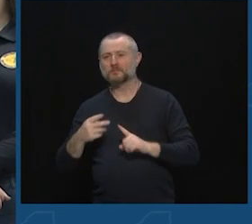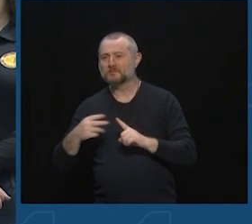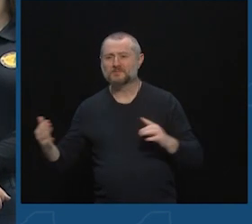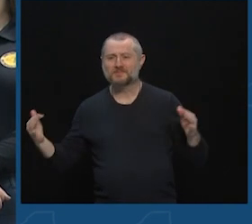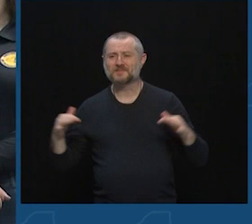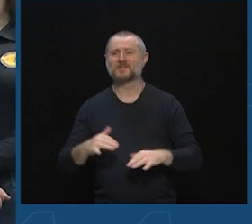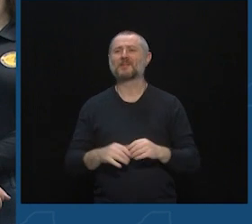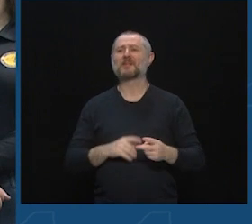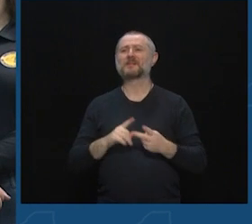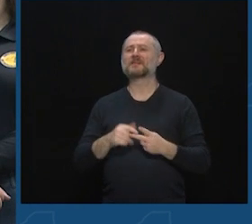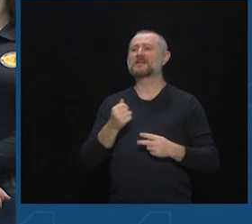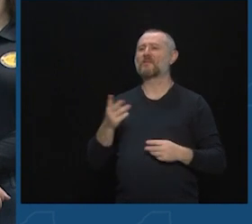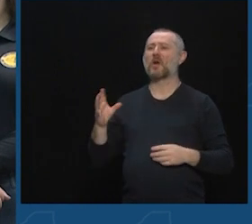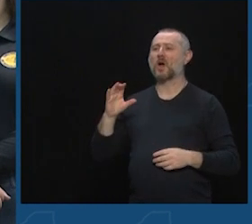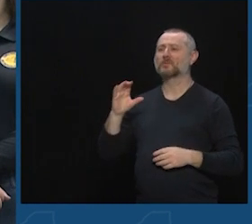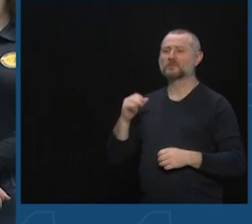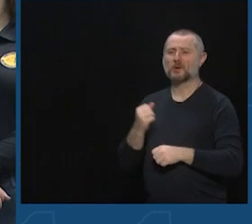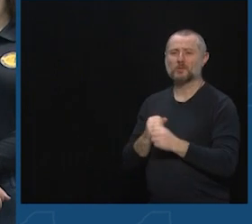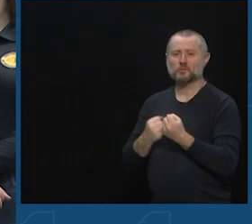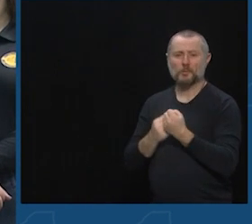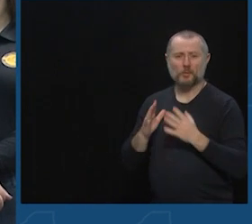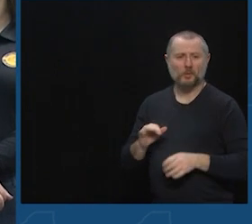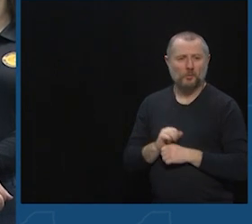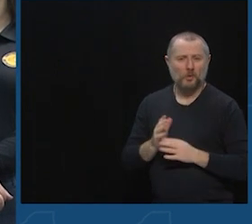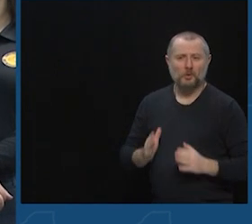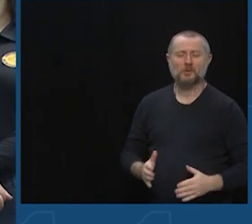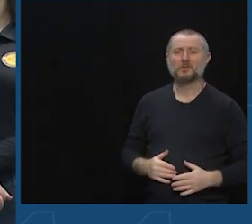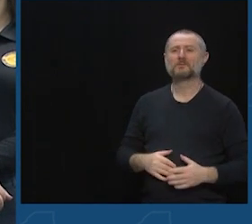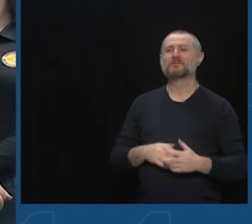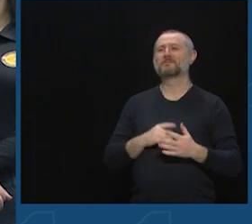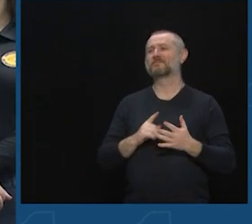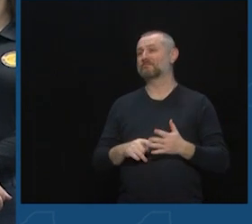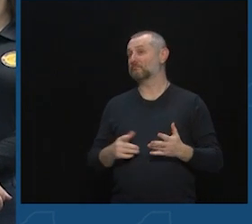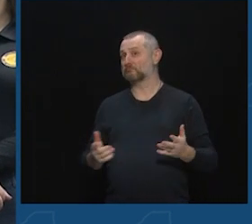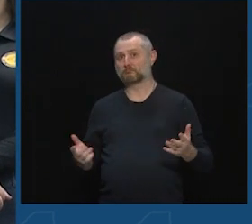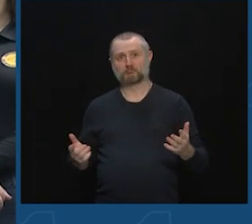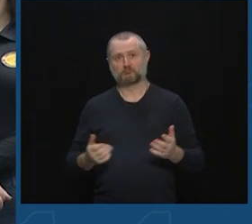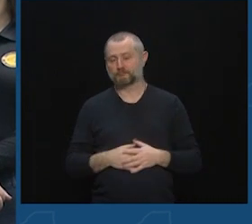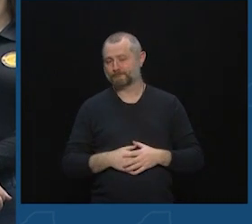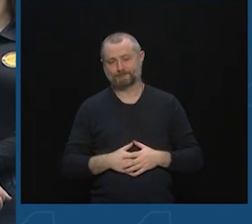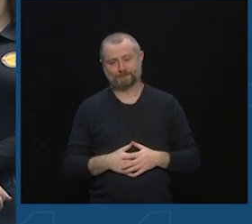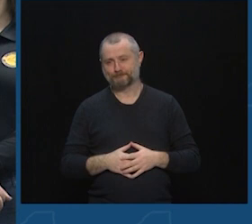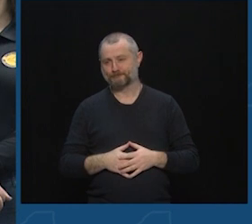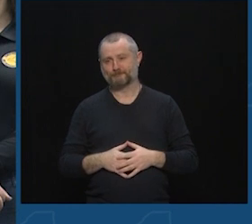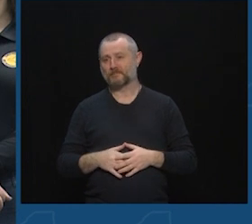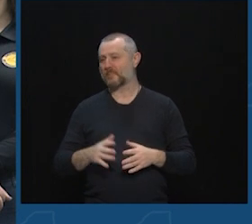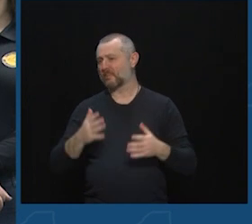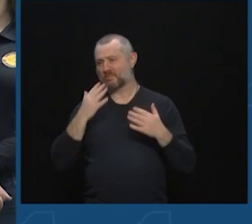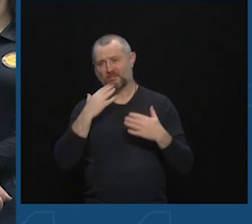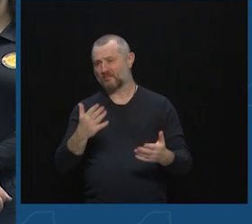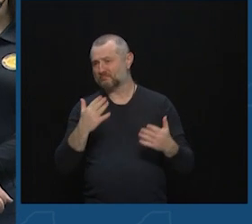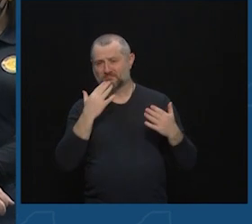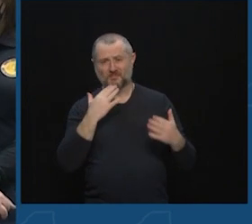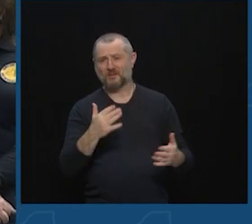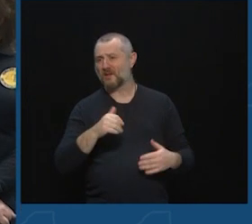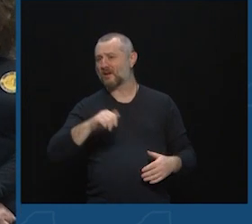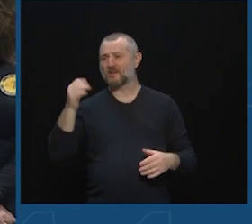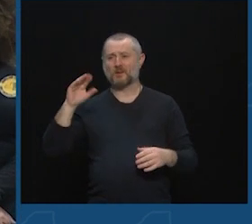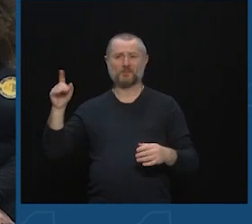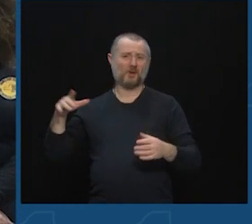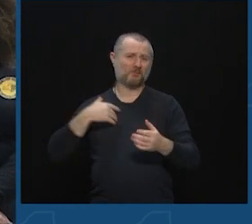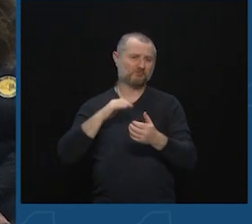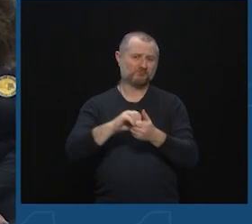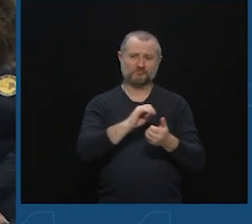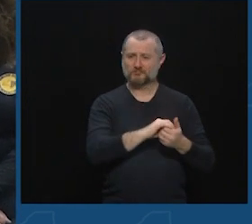them out in force in Ulster County. I really want to thank our utility partners. These folks have come from across